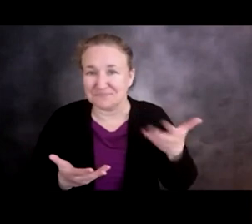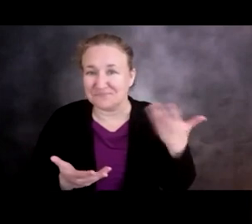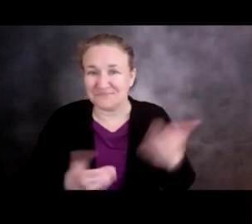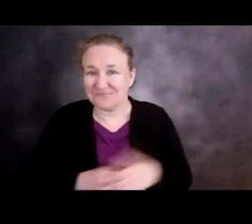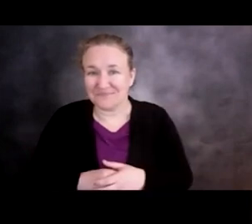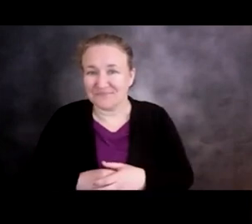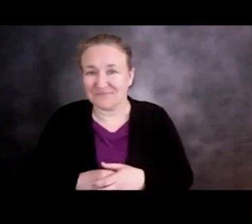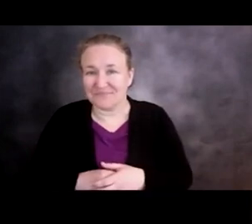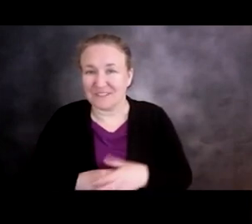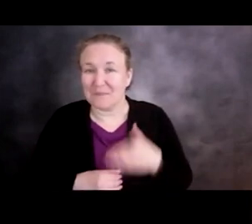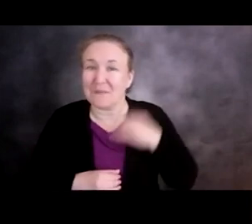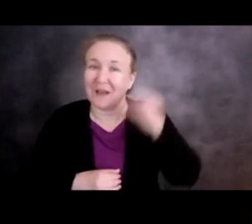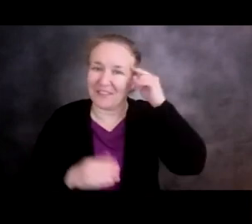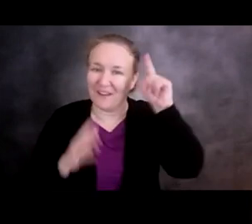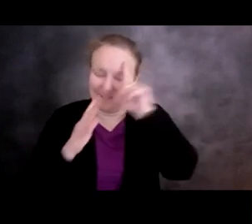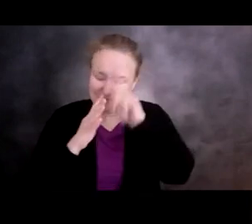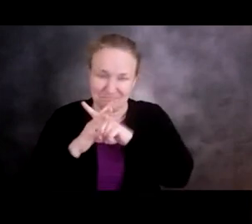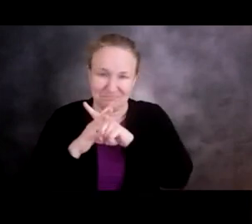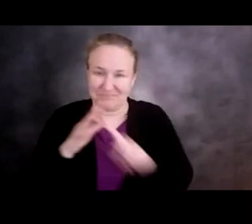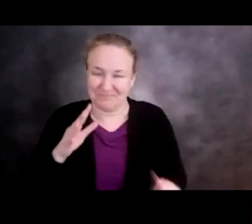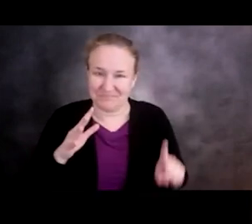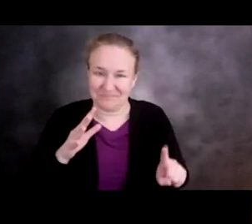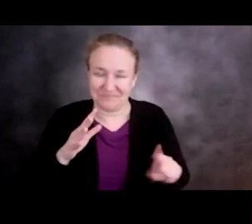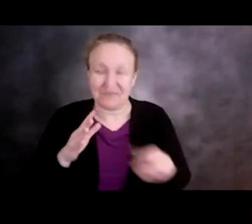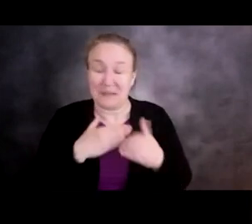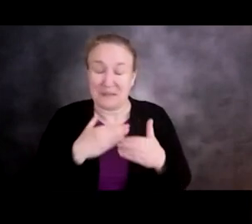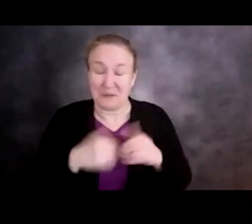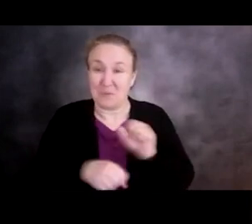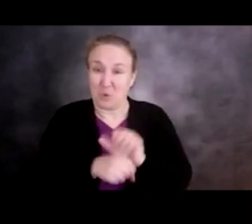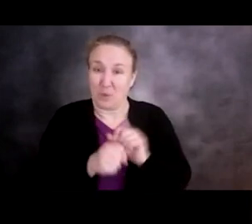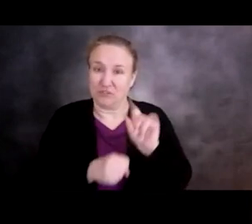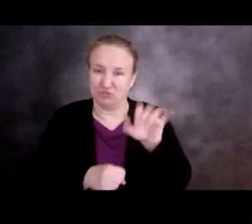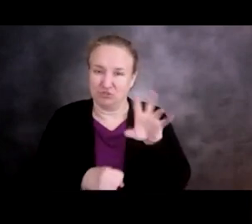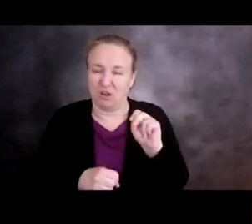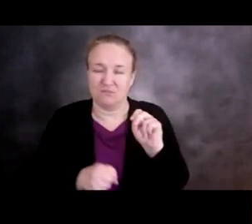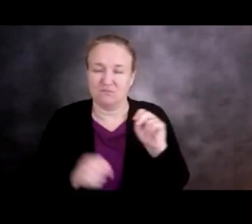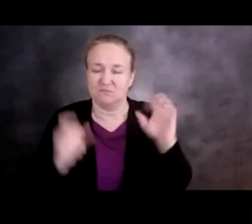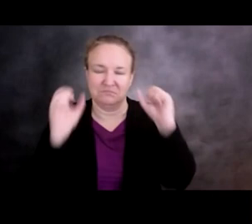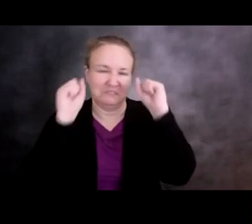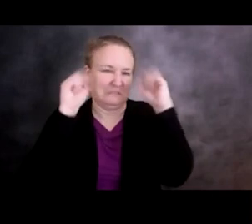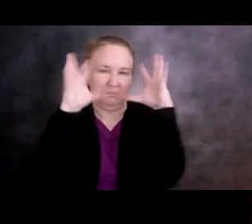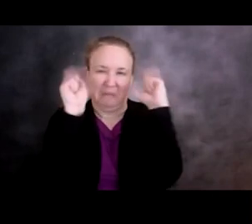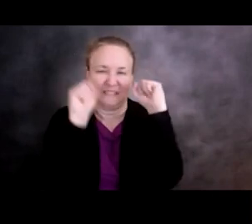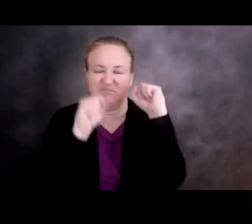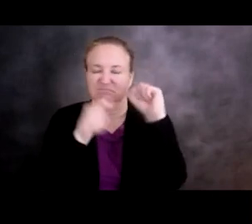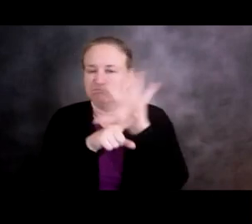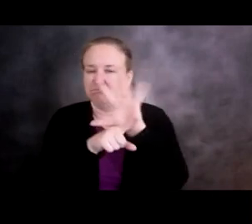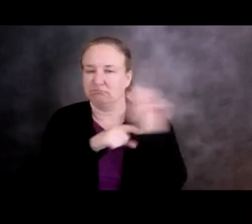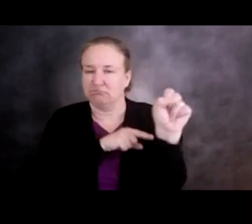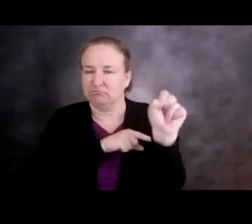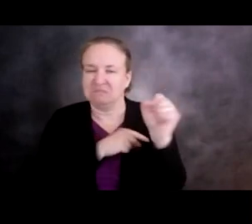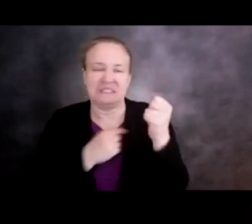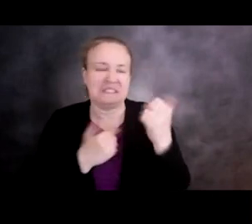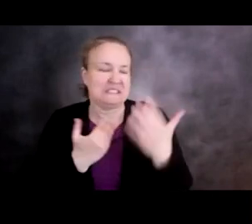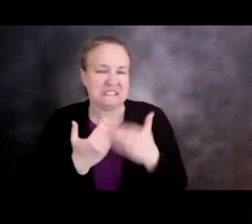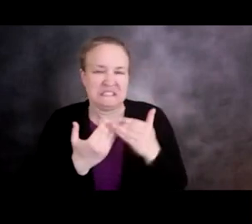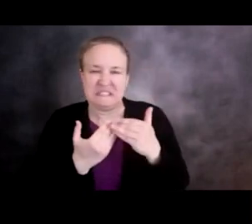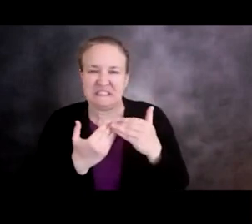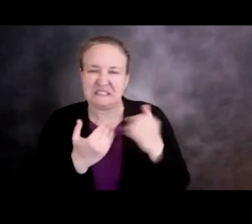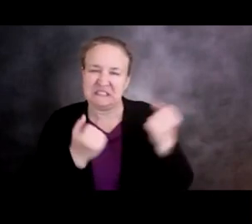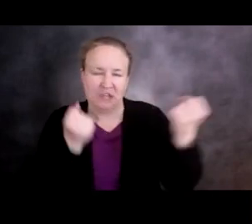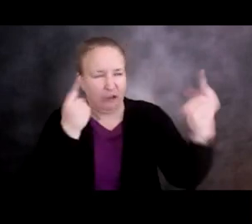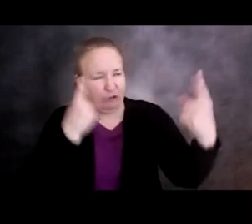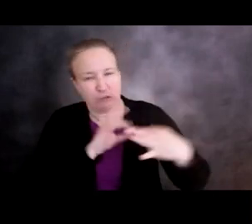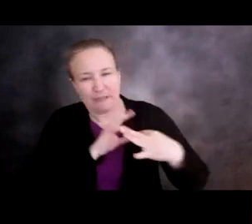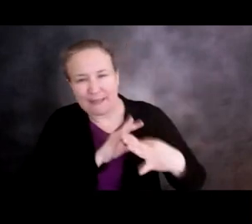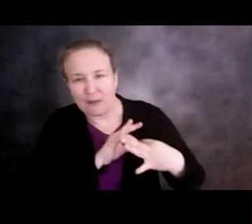I lost my train of thought there. But working with Dawn is just amazing. It's just so easy. It's relatable. Her stories